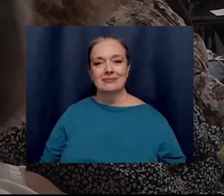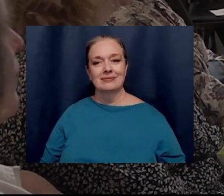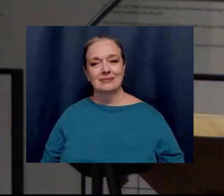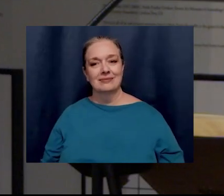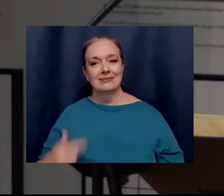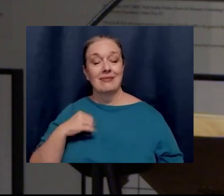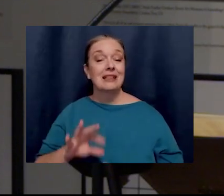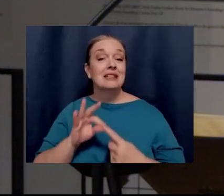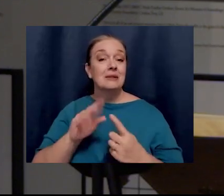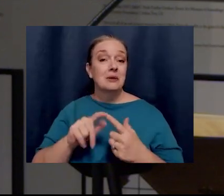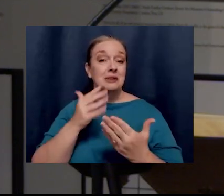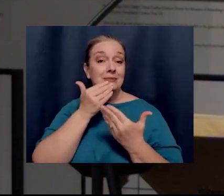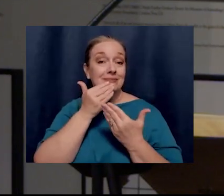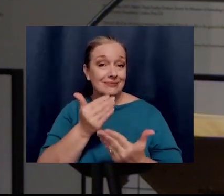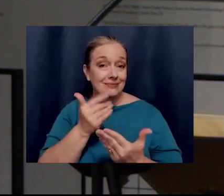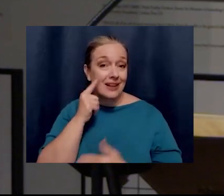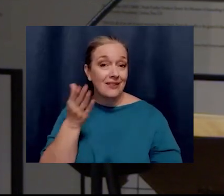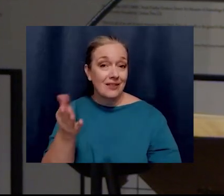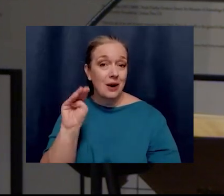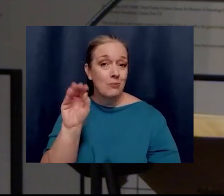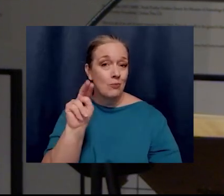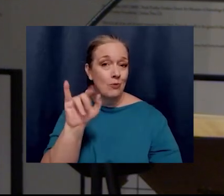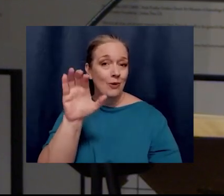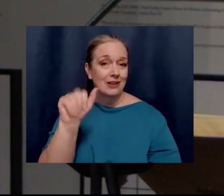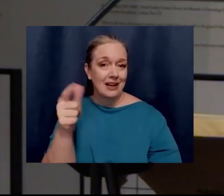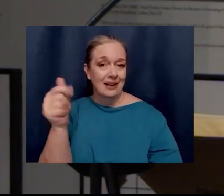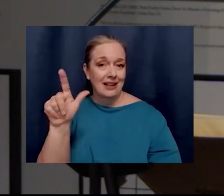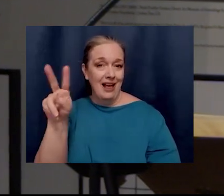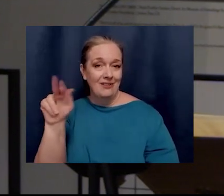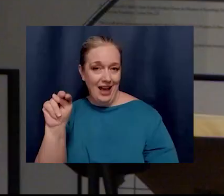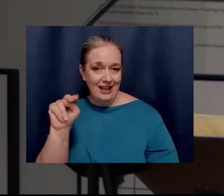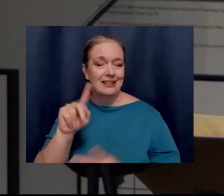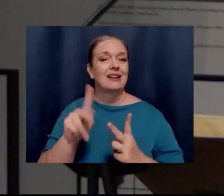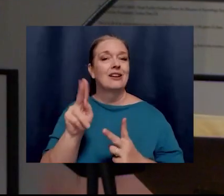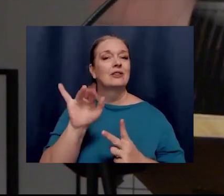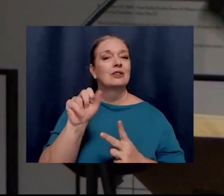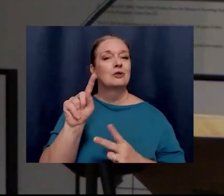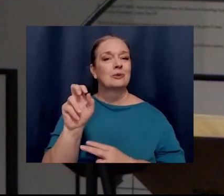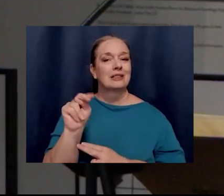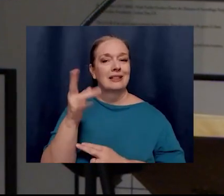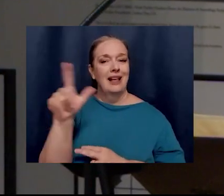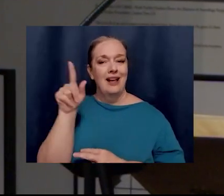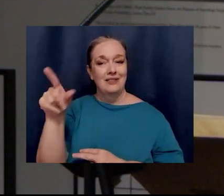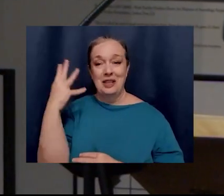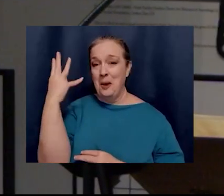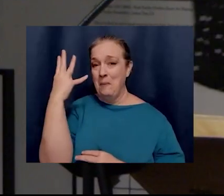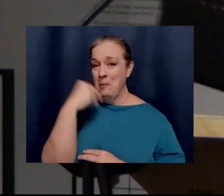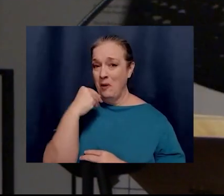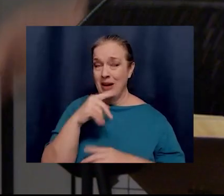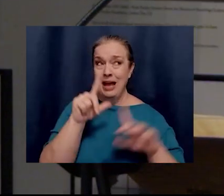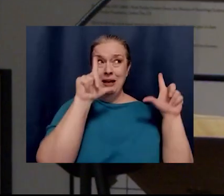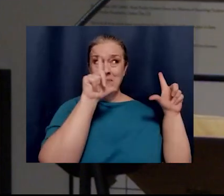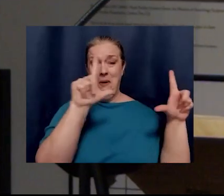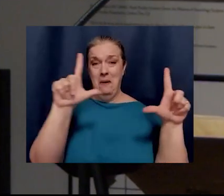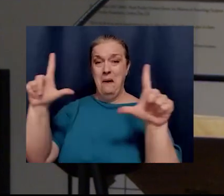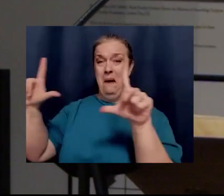special thanks also to you, Monica Galvin, and Kristen Hill, for this beautiful hanging of the